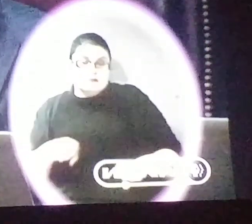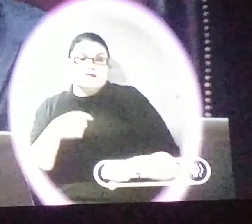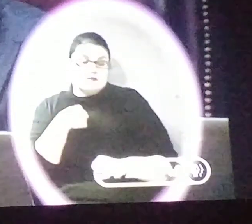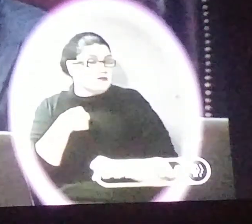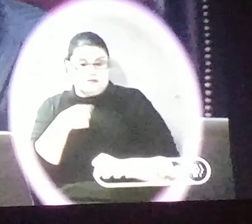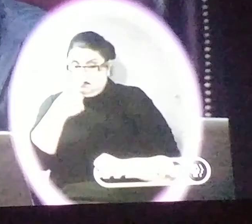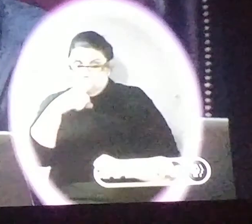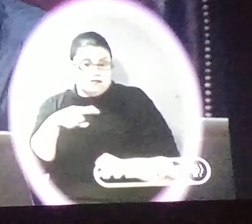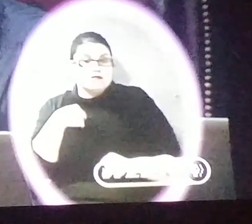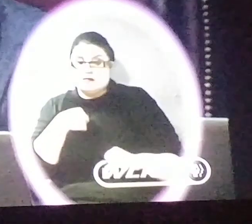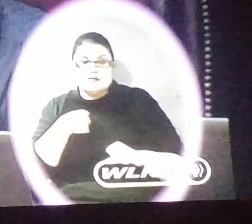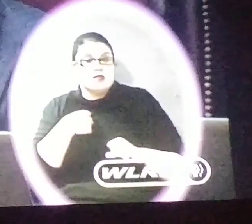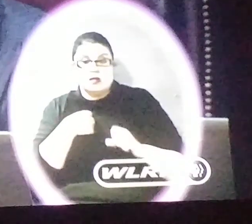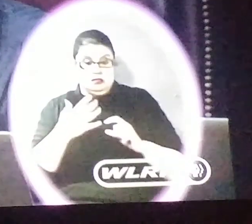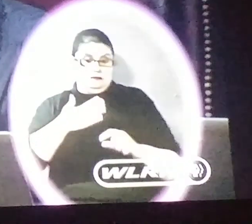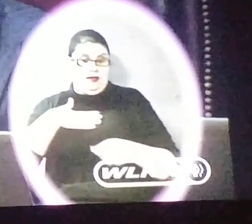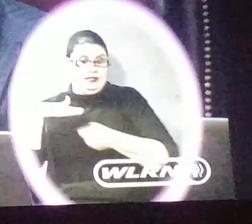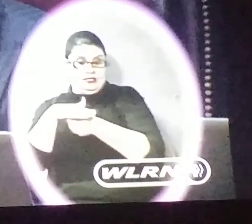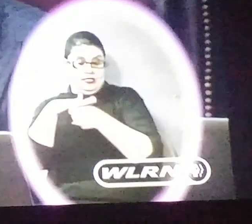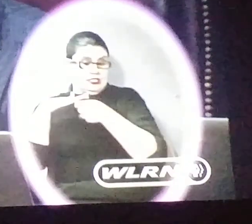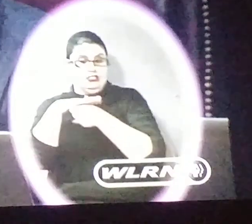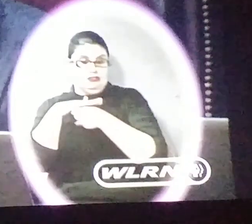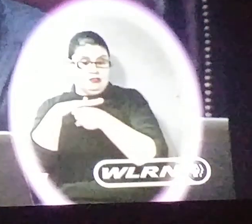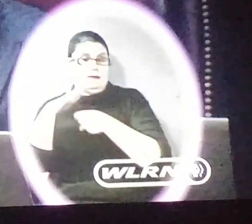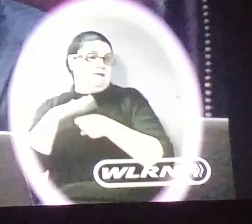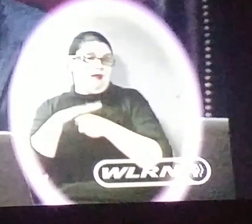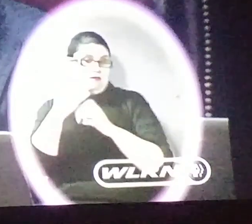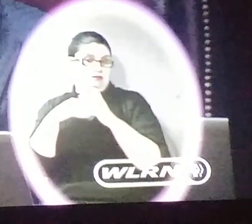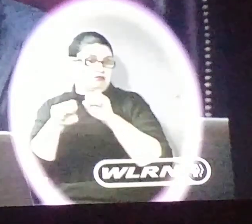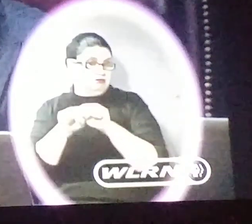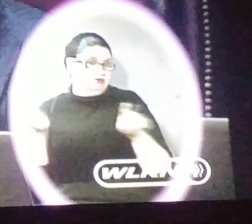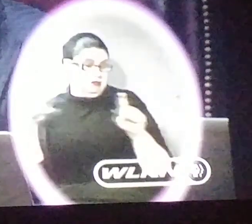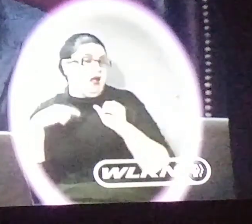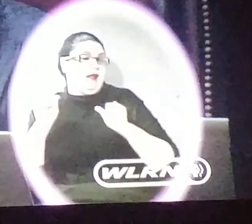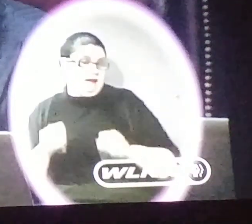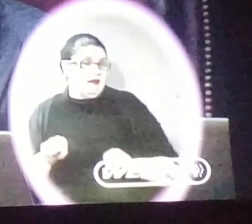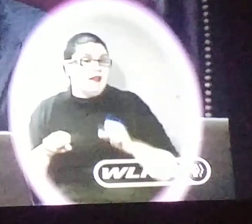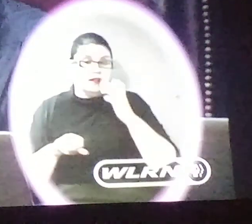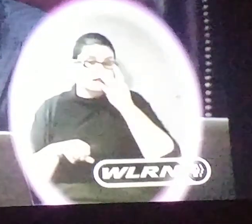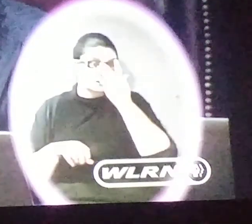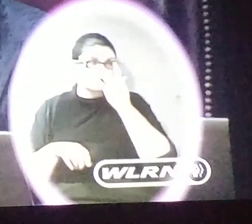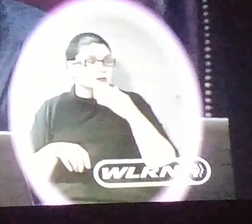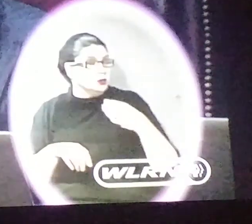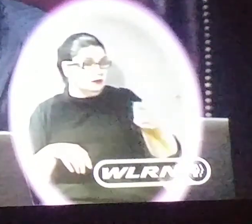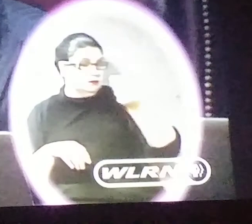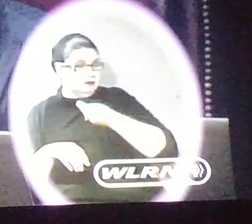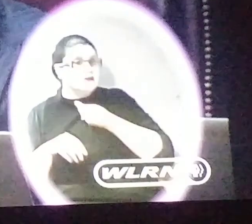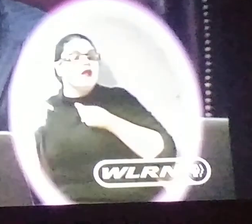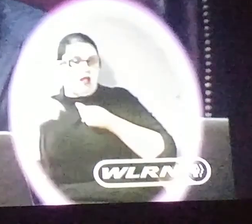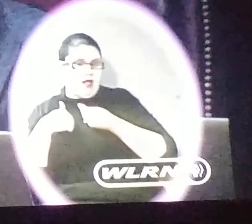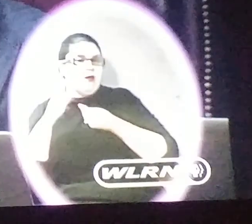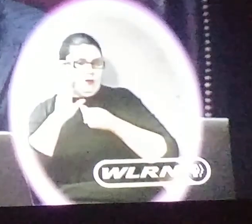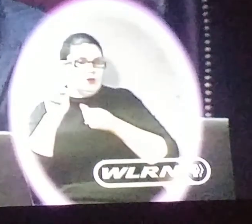which I don't think it is, because it's my distribution list outside of the district, so I'll be interested in receiving that.